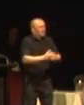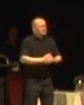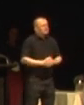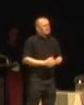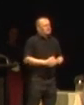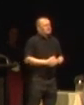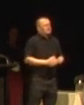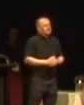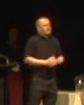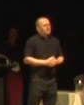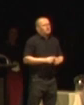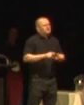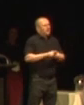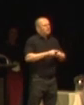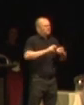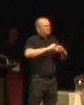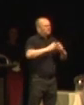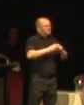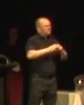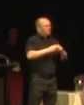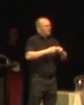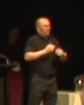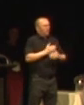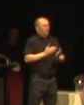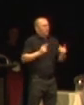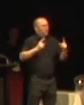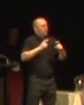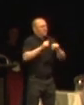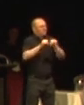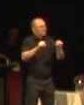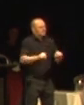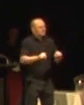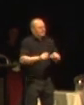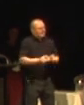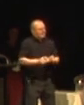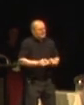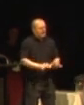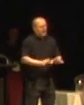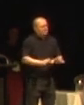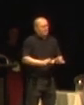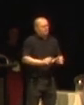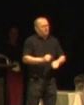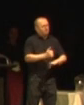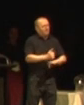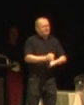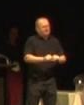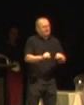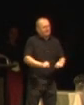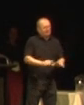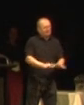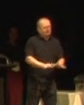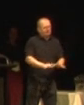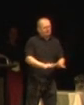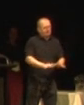complex systems evolved from successful simple systems, and no unsuccessful complex system can ever become